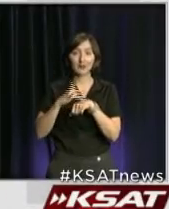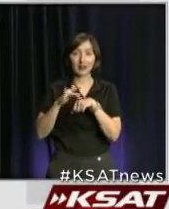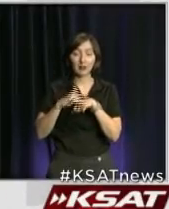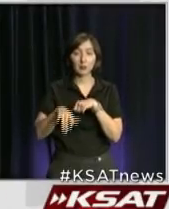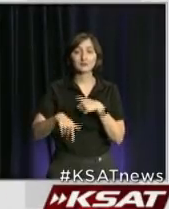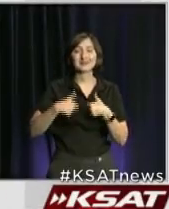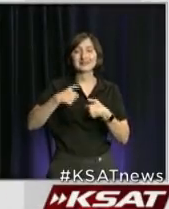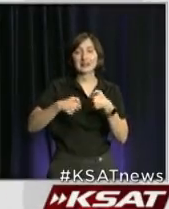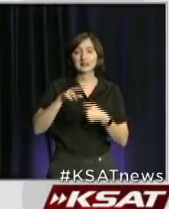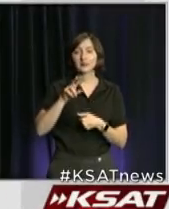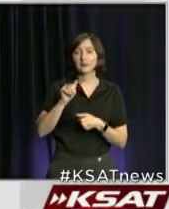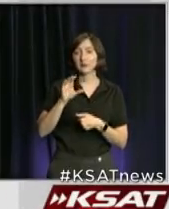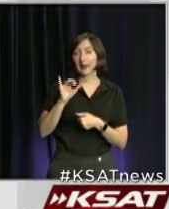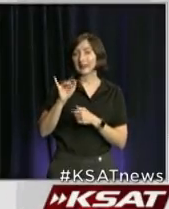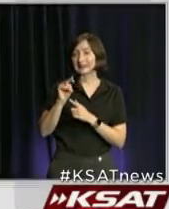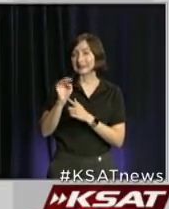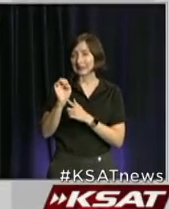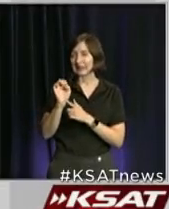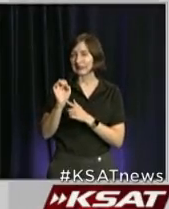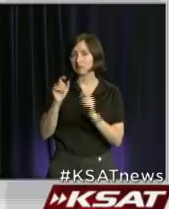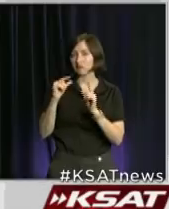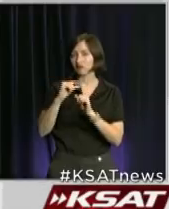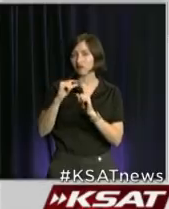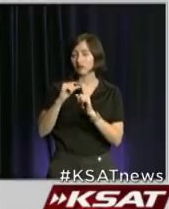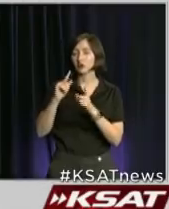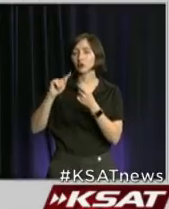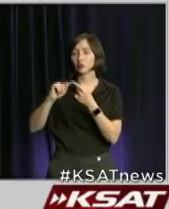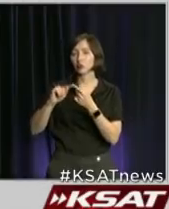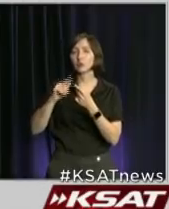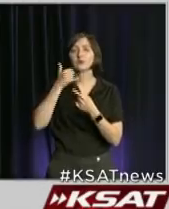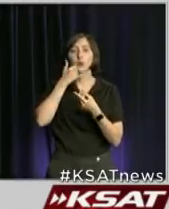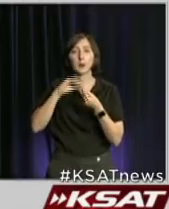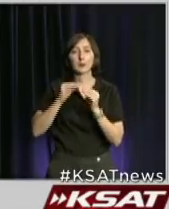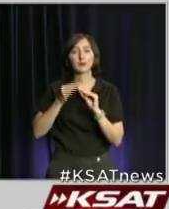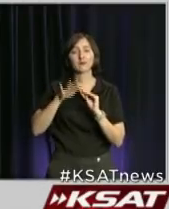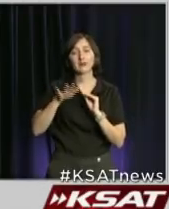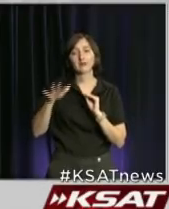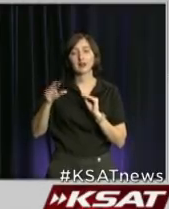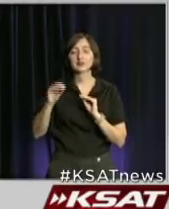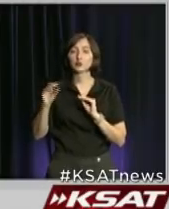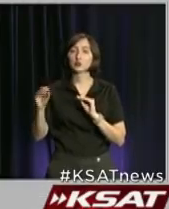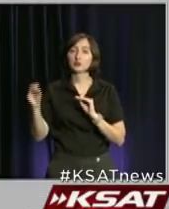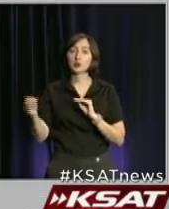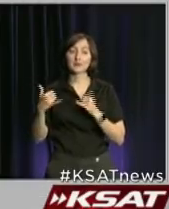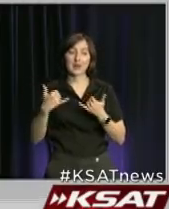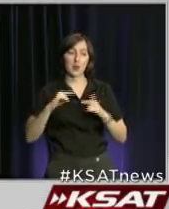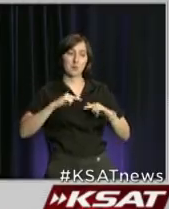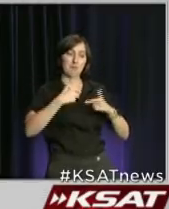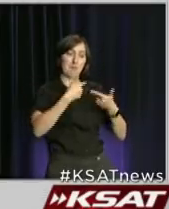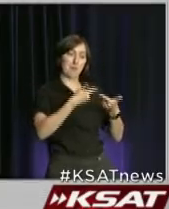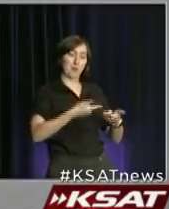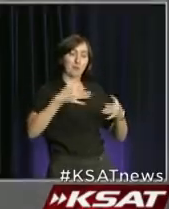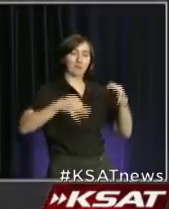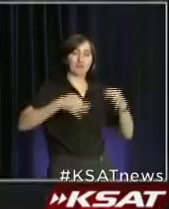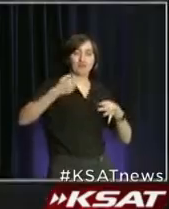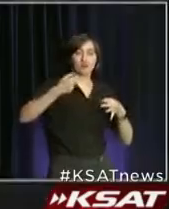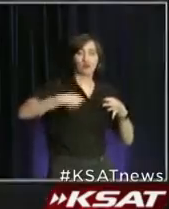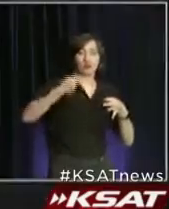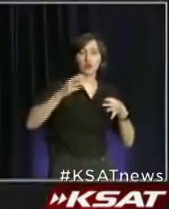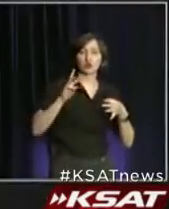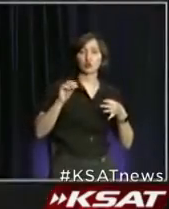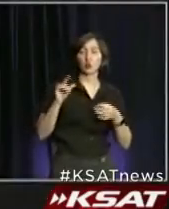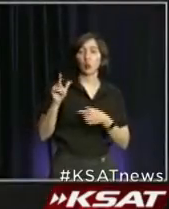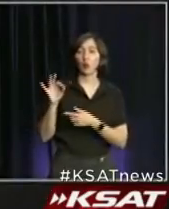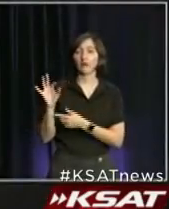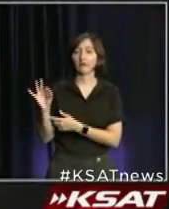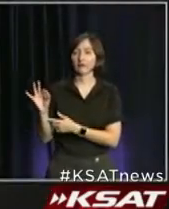vaccine or vacuna to 55000. Let me turn it over to Judge Wolf for a county update. Well, thanks, Mayor. We're